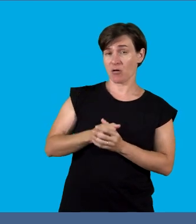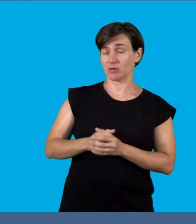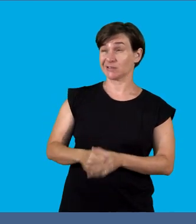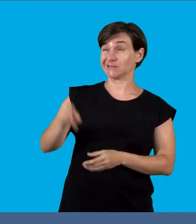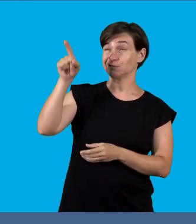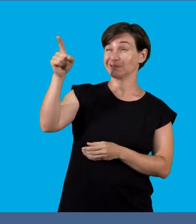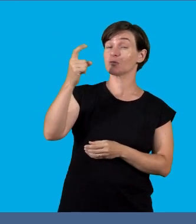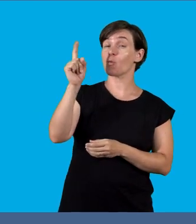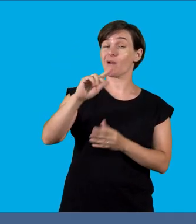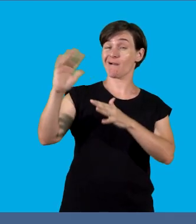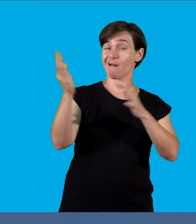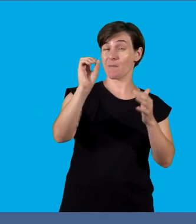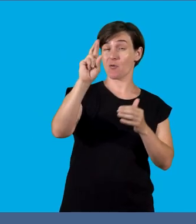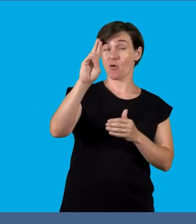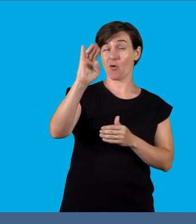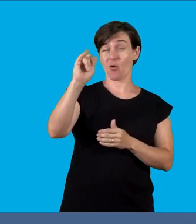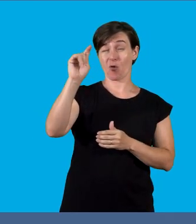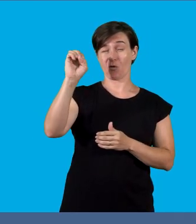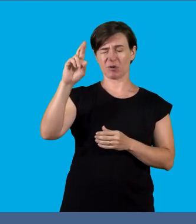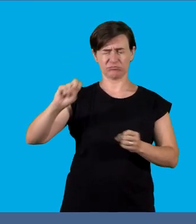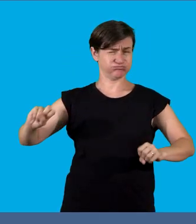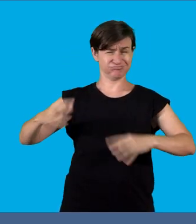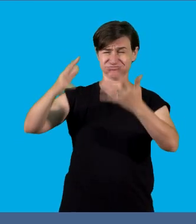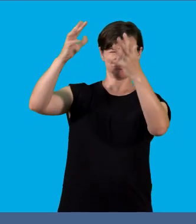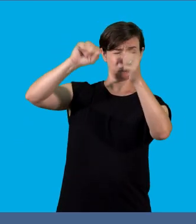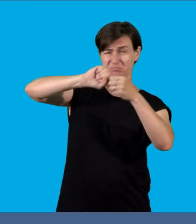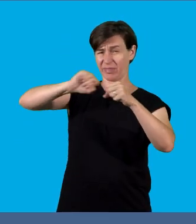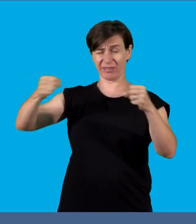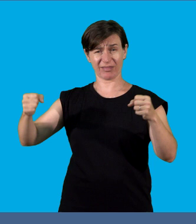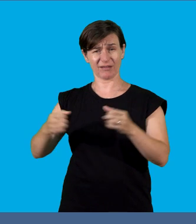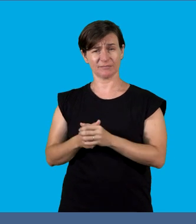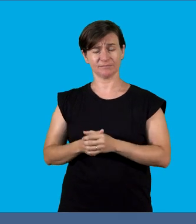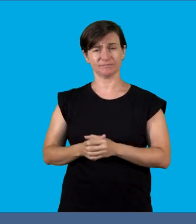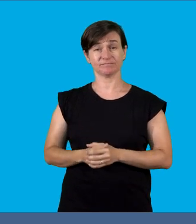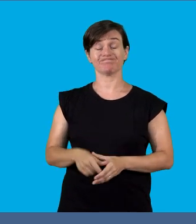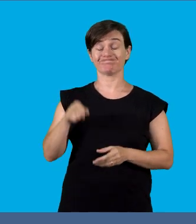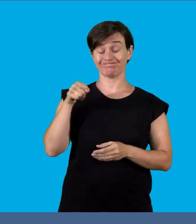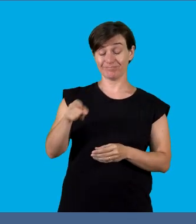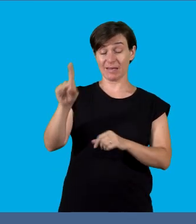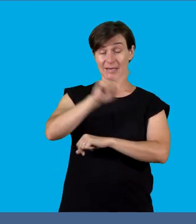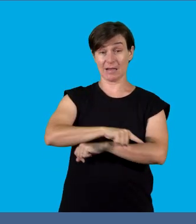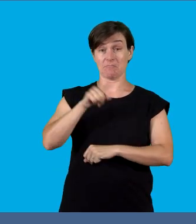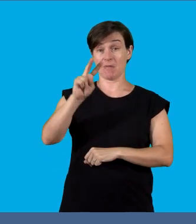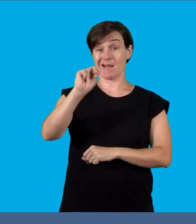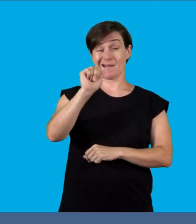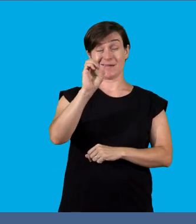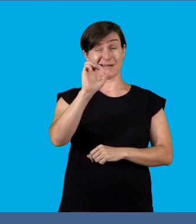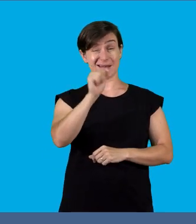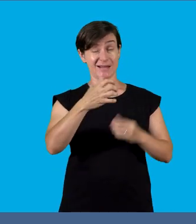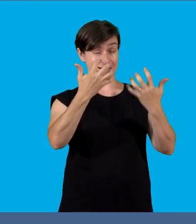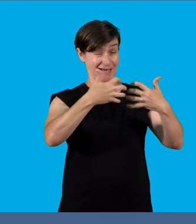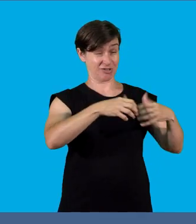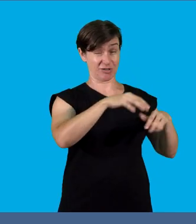Mars Climate Orbiter burned and broke into pieces. On a day when NASA engineers were expecting